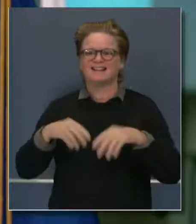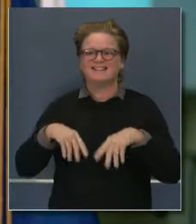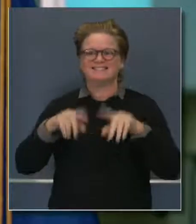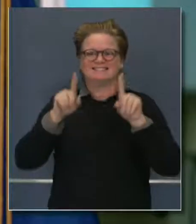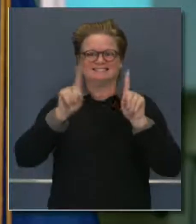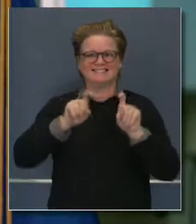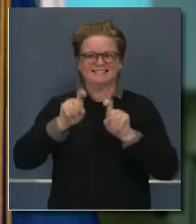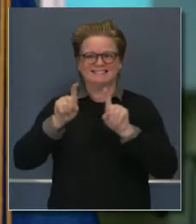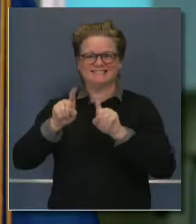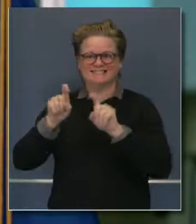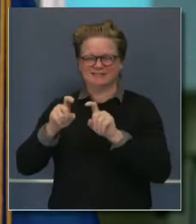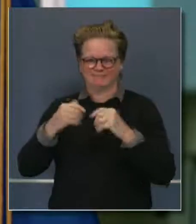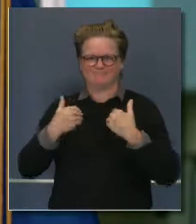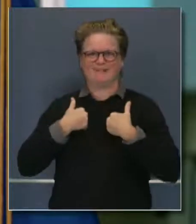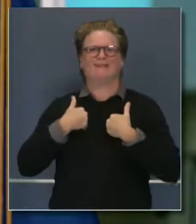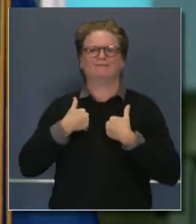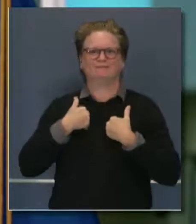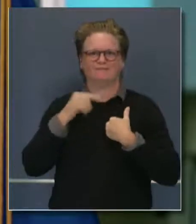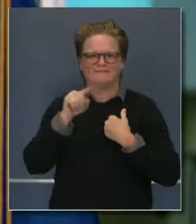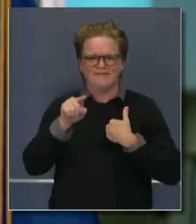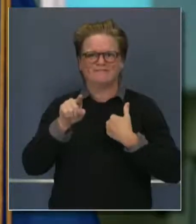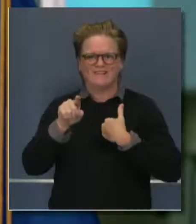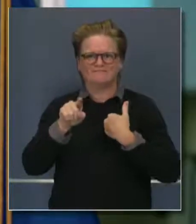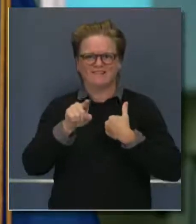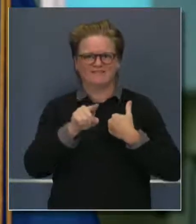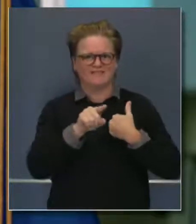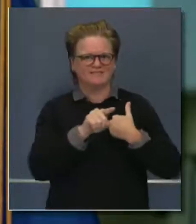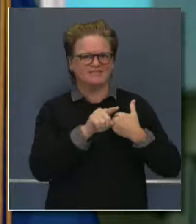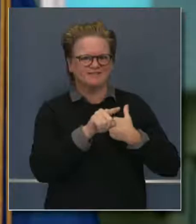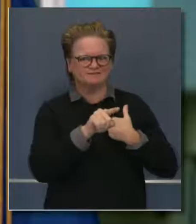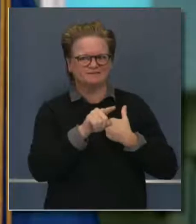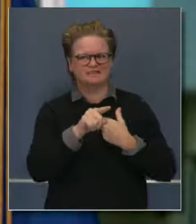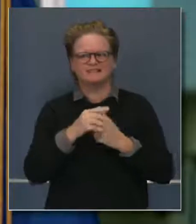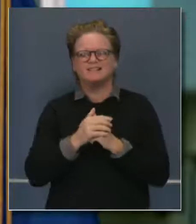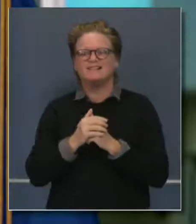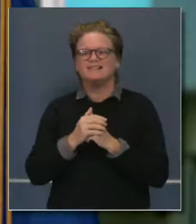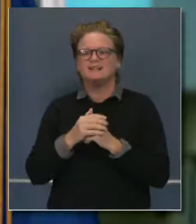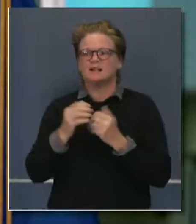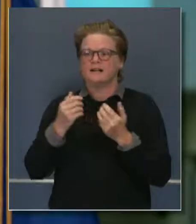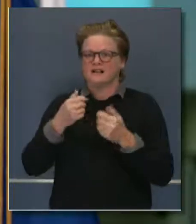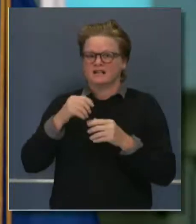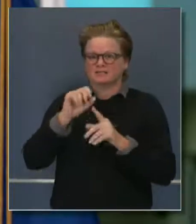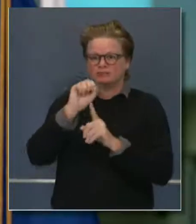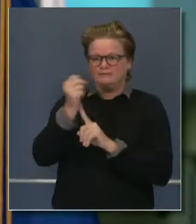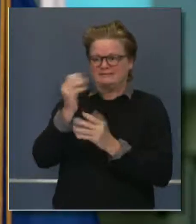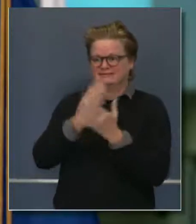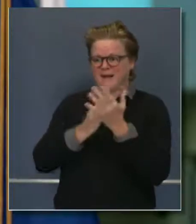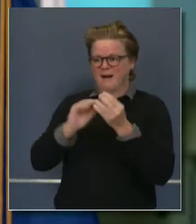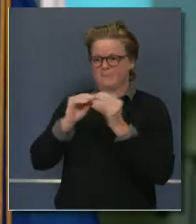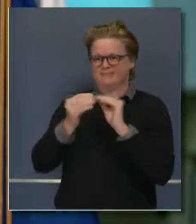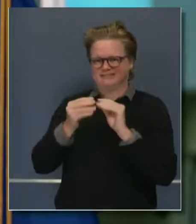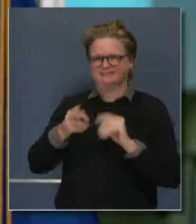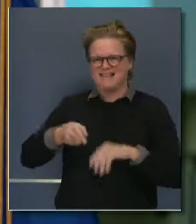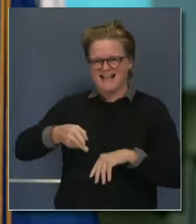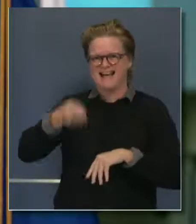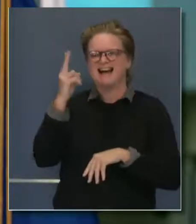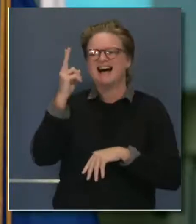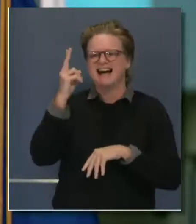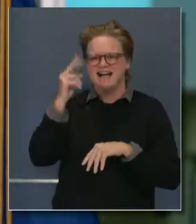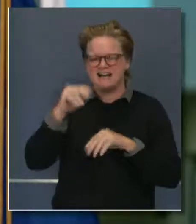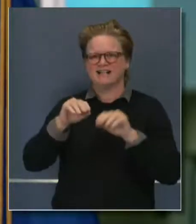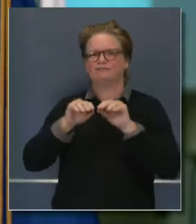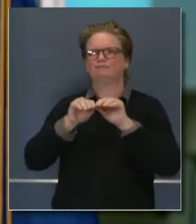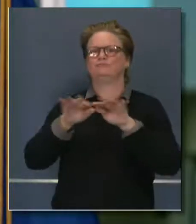most cases now, we're seeing record number of cases and transmission in this country, and we're seeing states